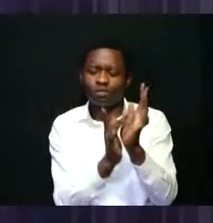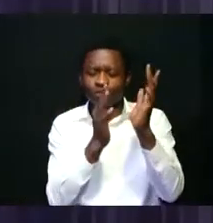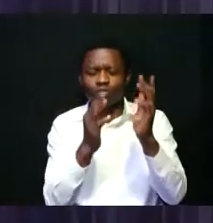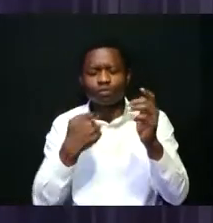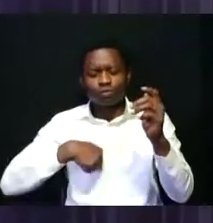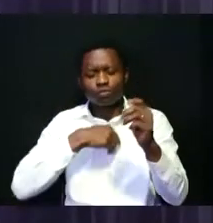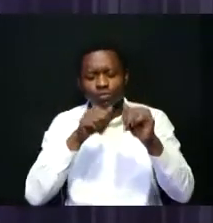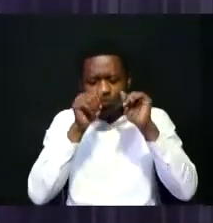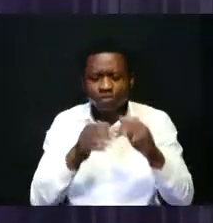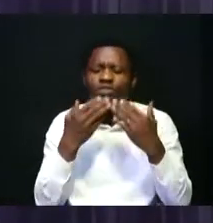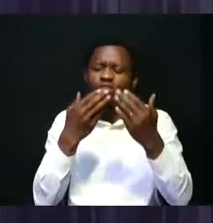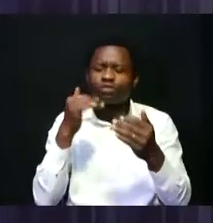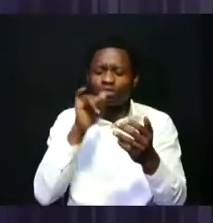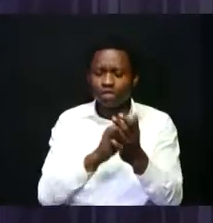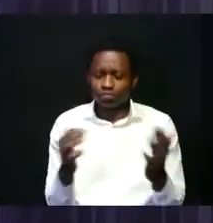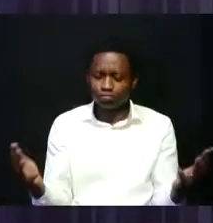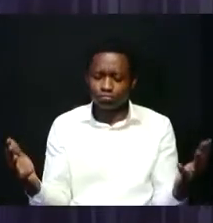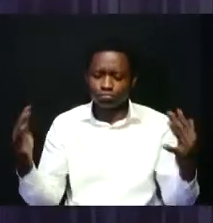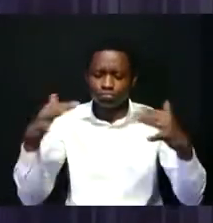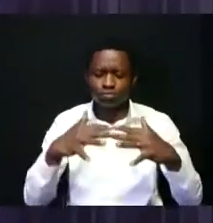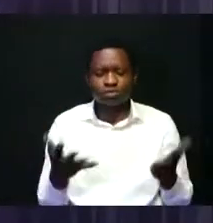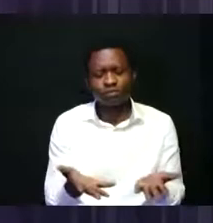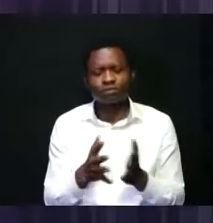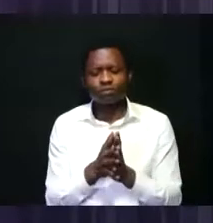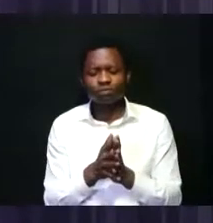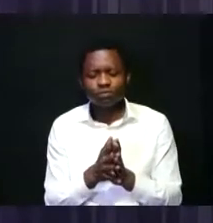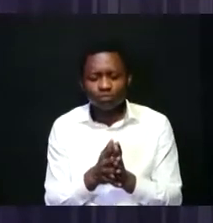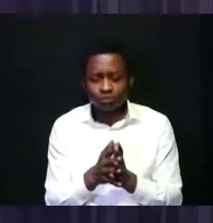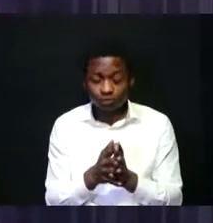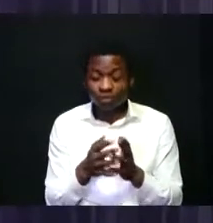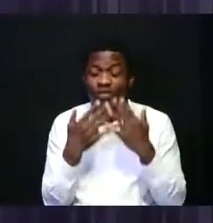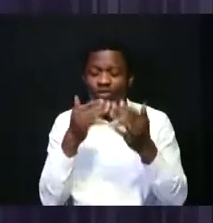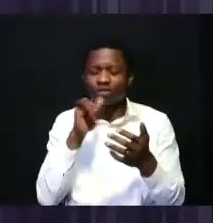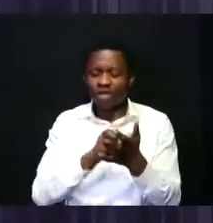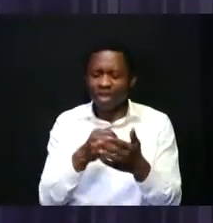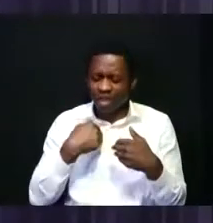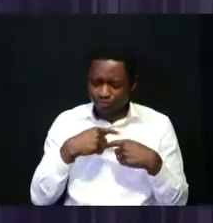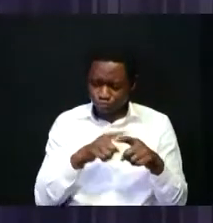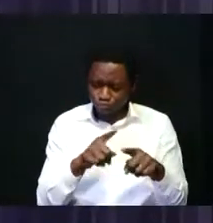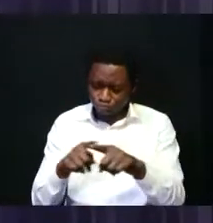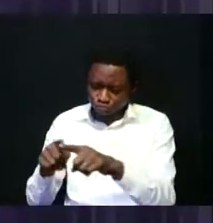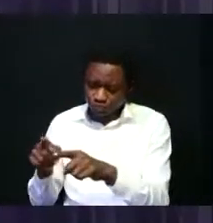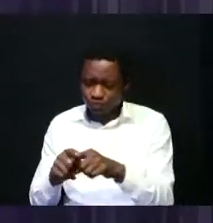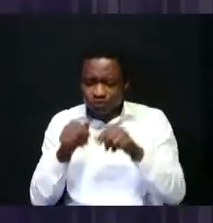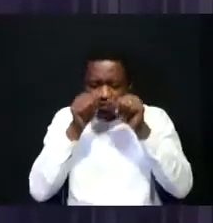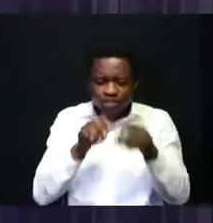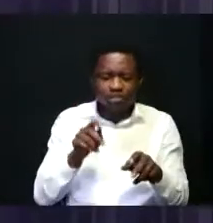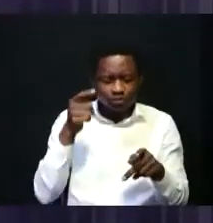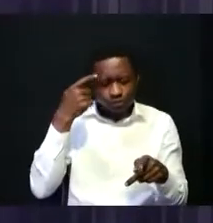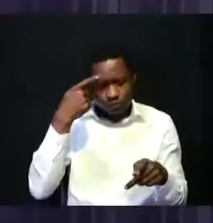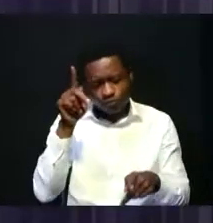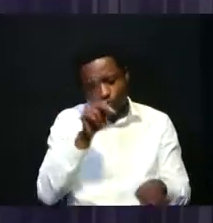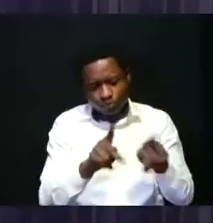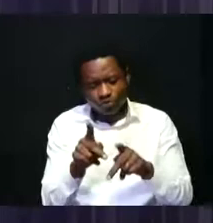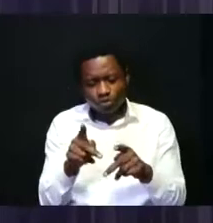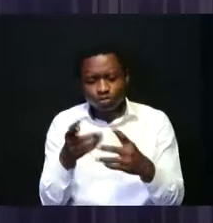feet. We thank you that your blessings are packaged. And through this platform, you are affecting